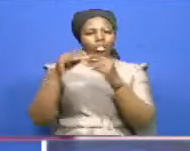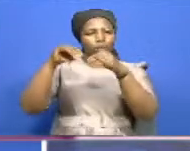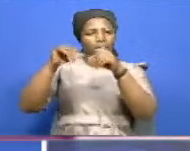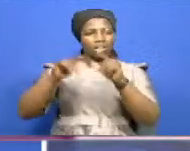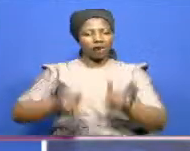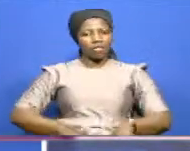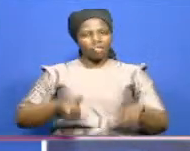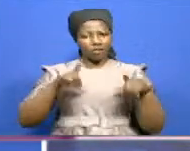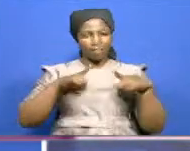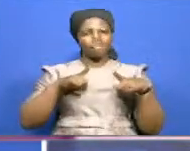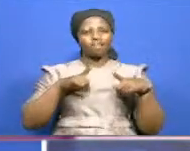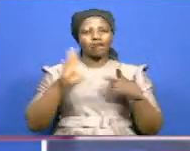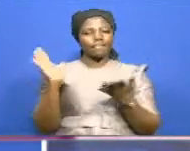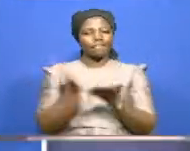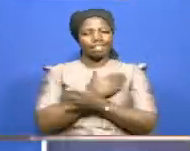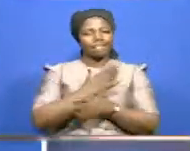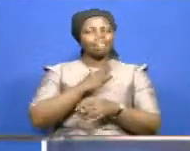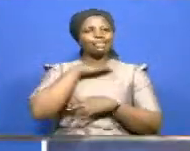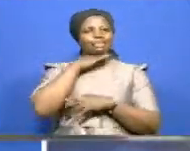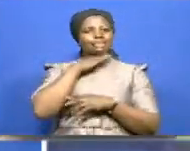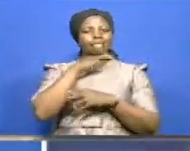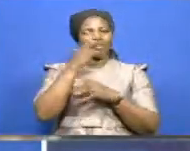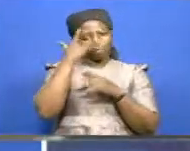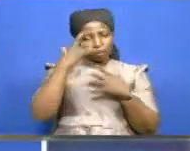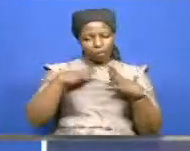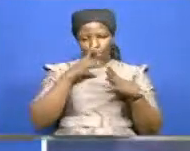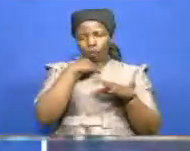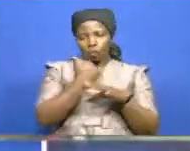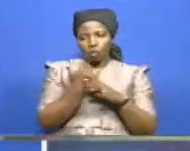of life of those who develop cancer.